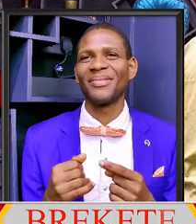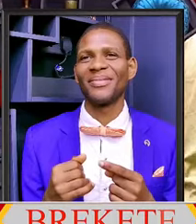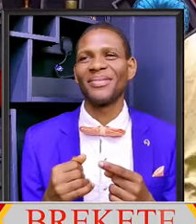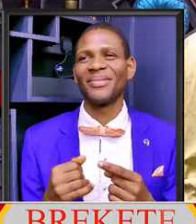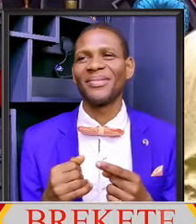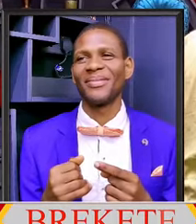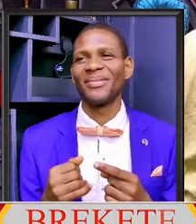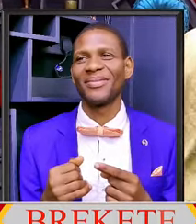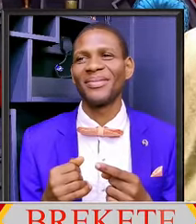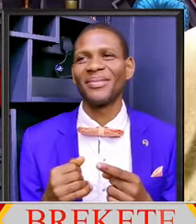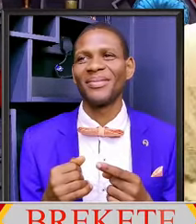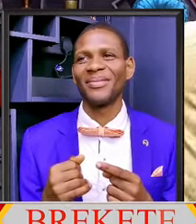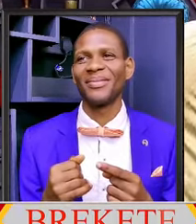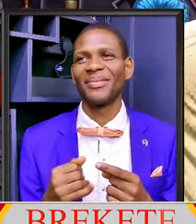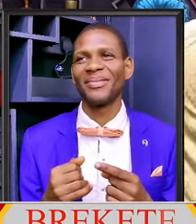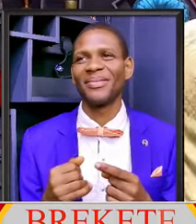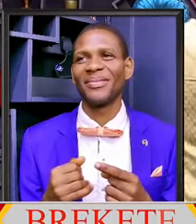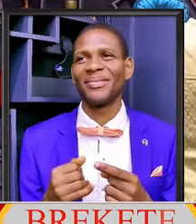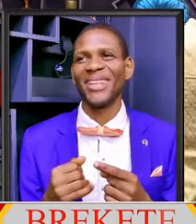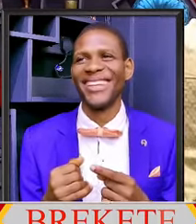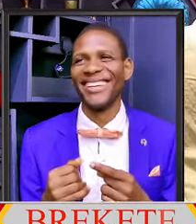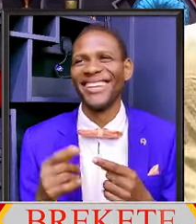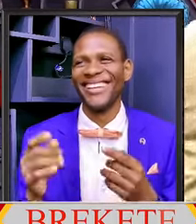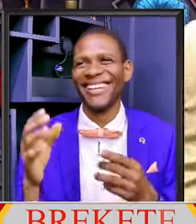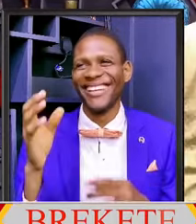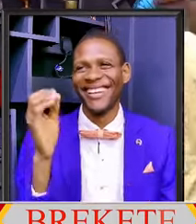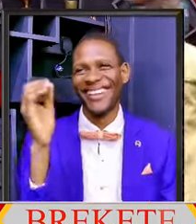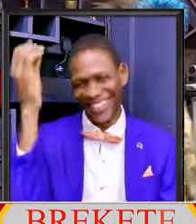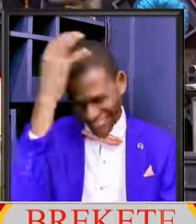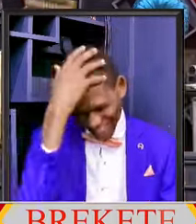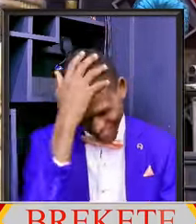Going. No pocket it again. You can drop the remaining one.